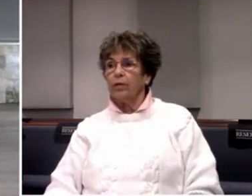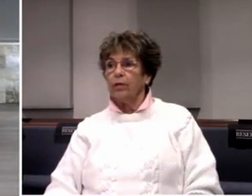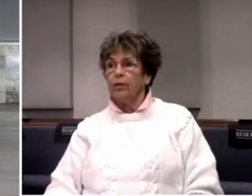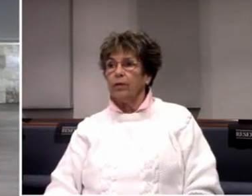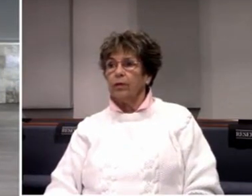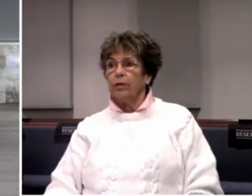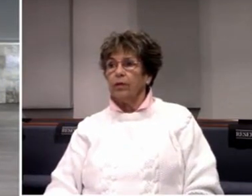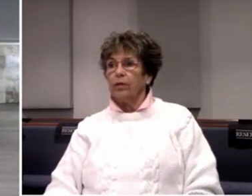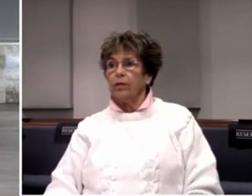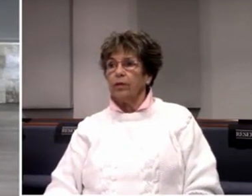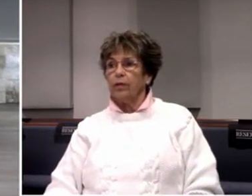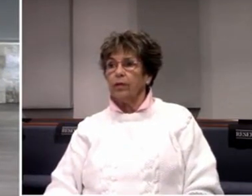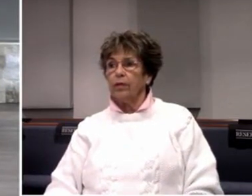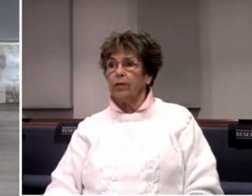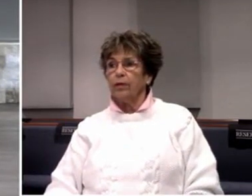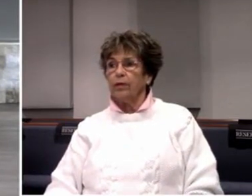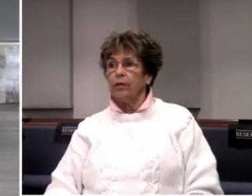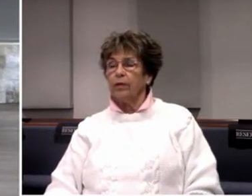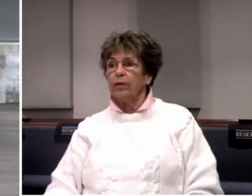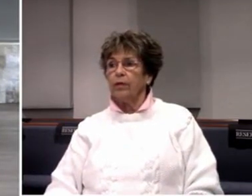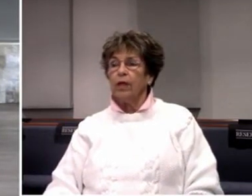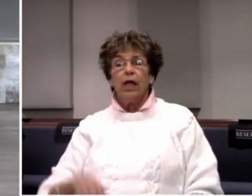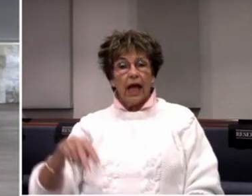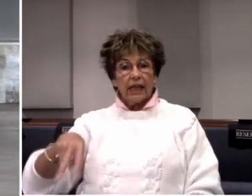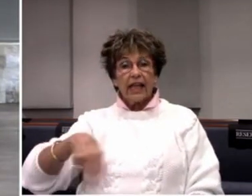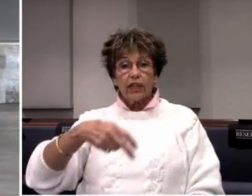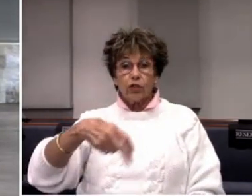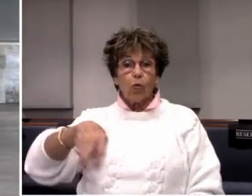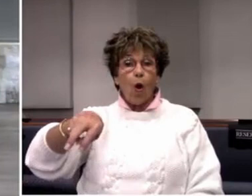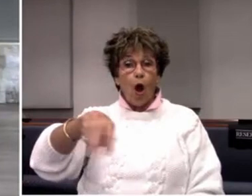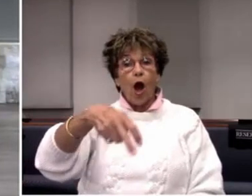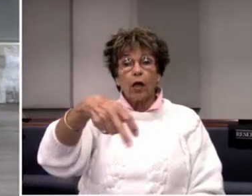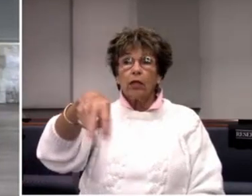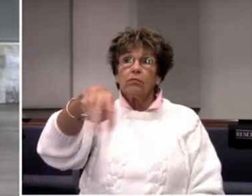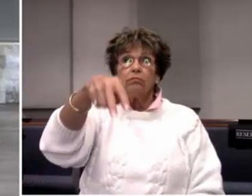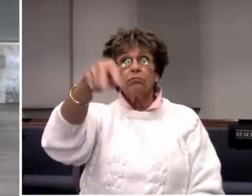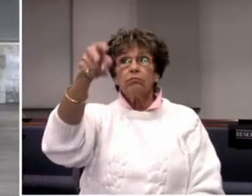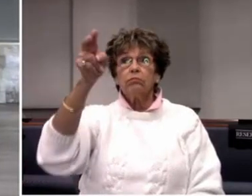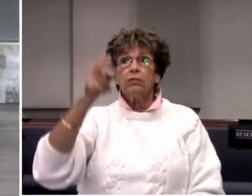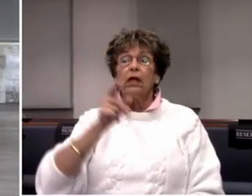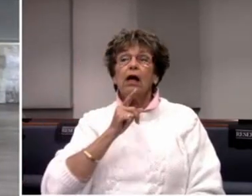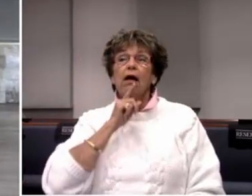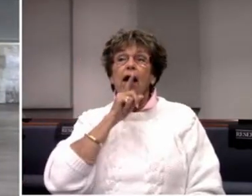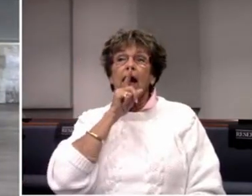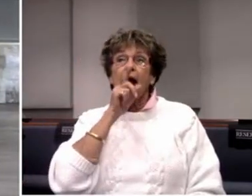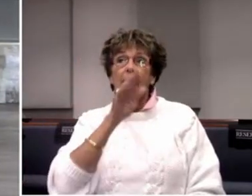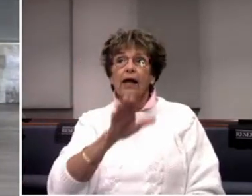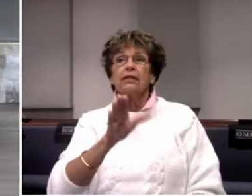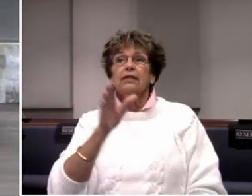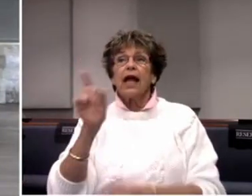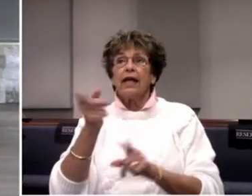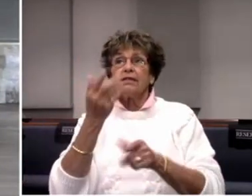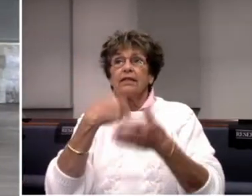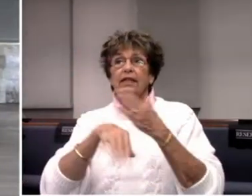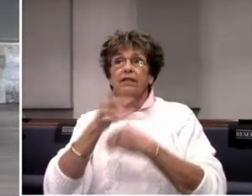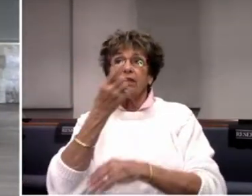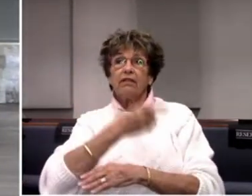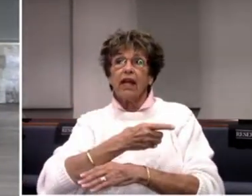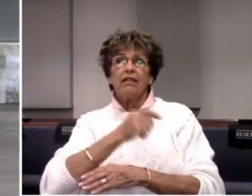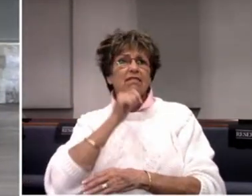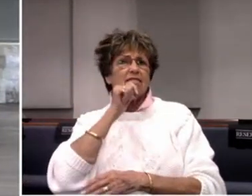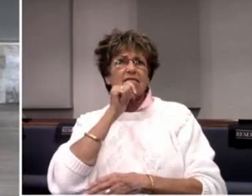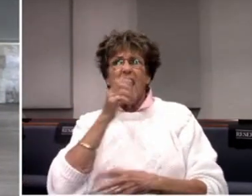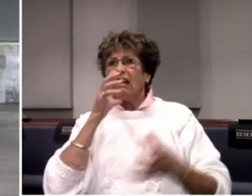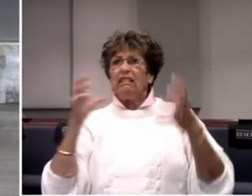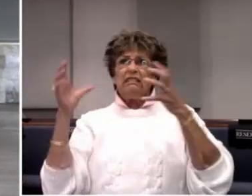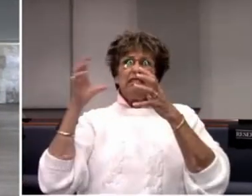you and I, as believers, live our lives, walk honestly, as in the day, not in